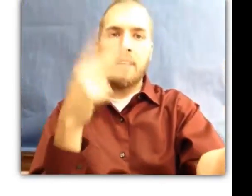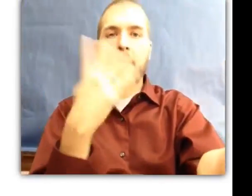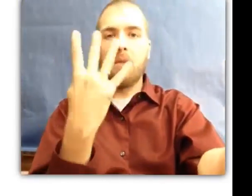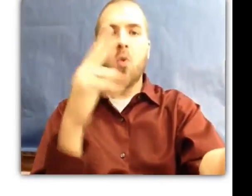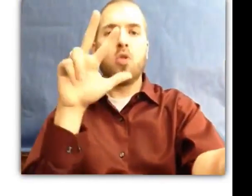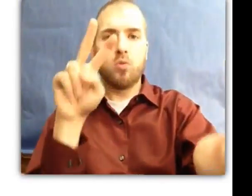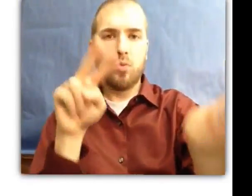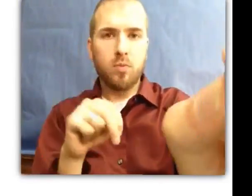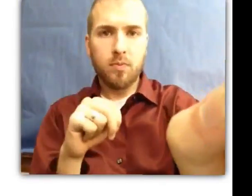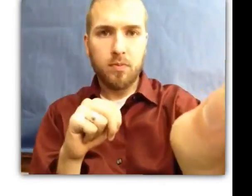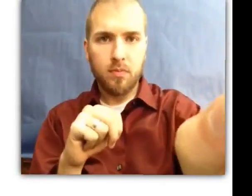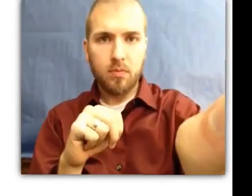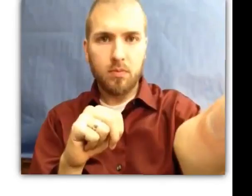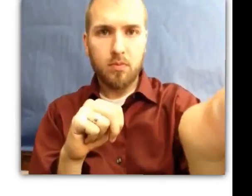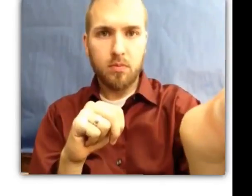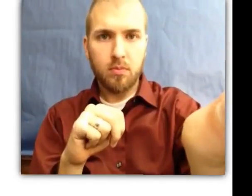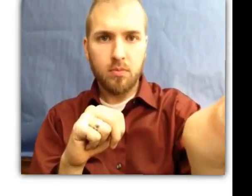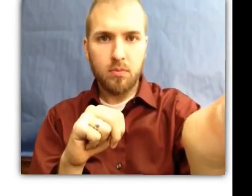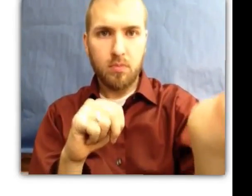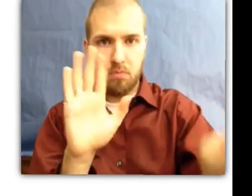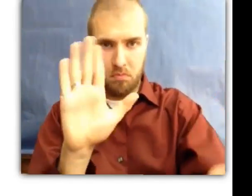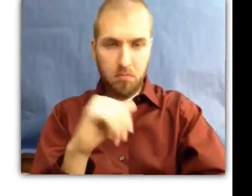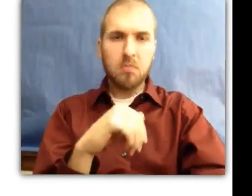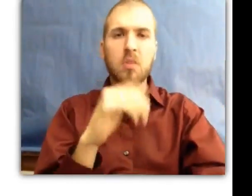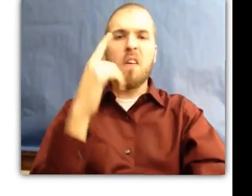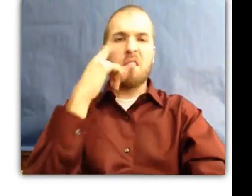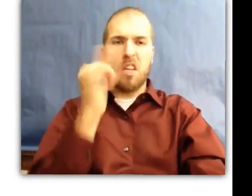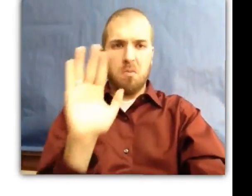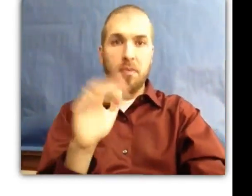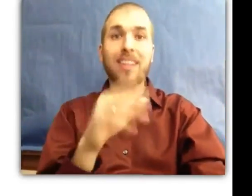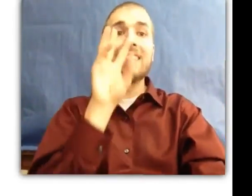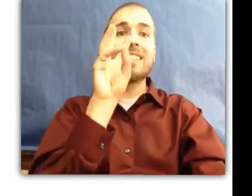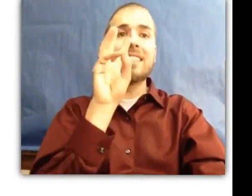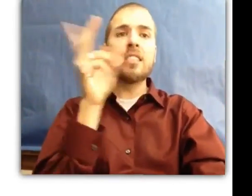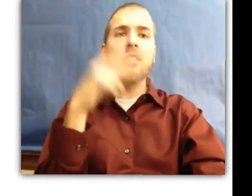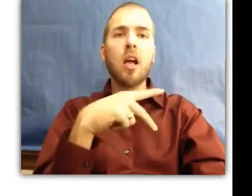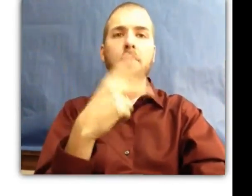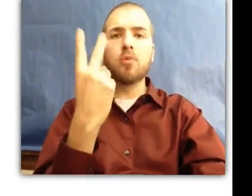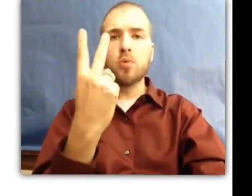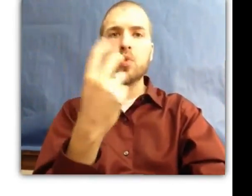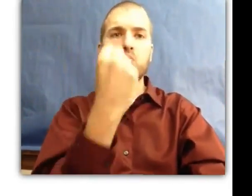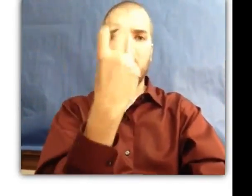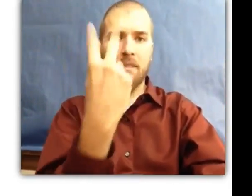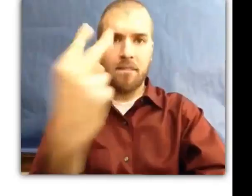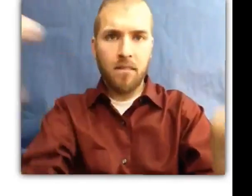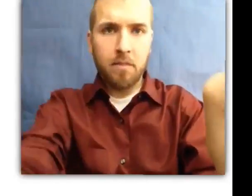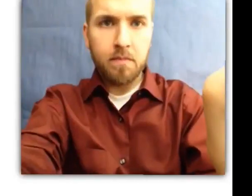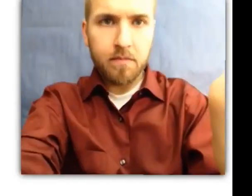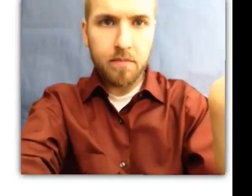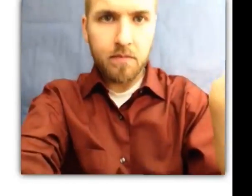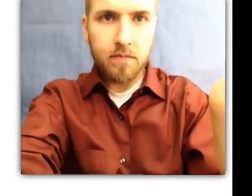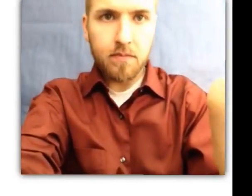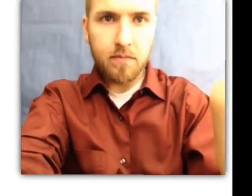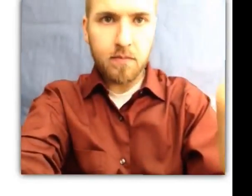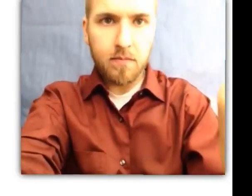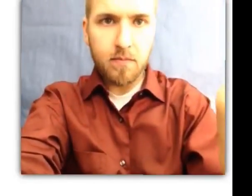is 24. 8 times 4 is 32. All right. So I think for now we can start moving over to the